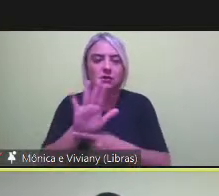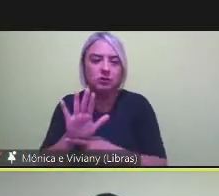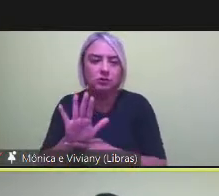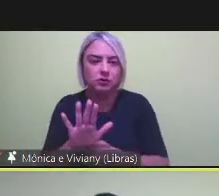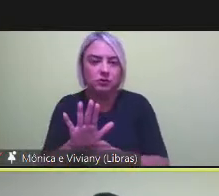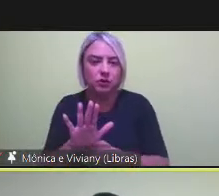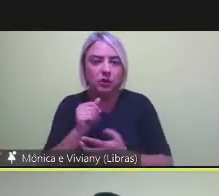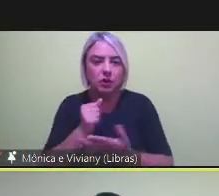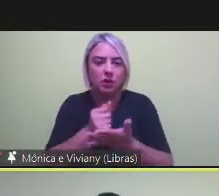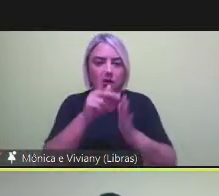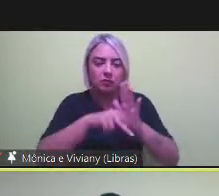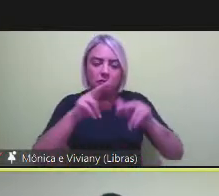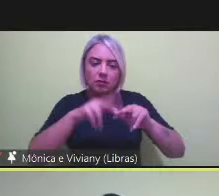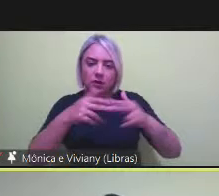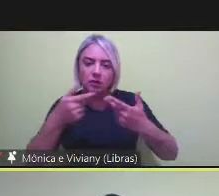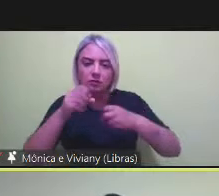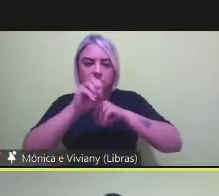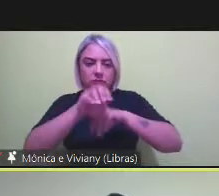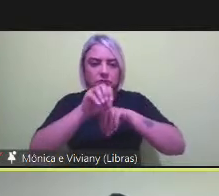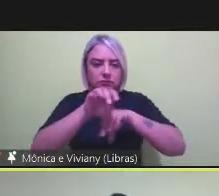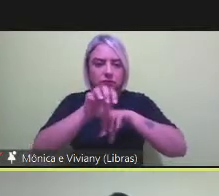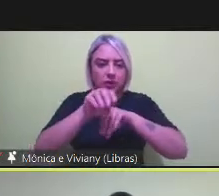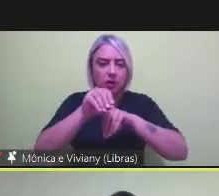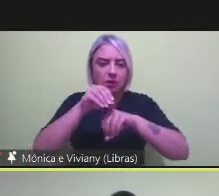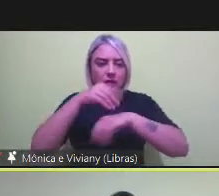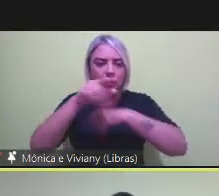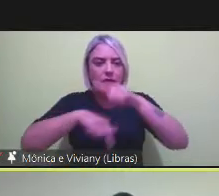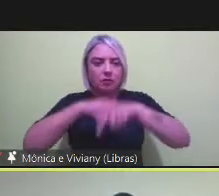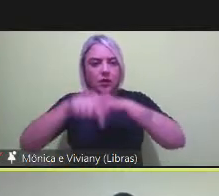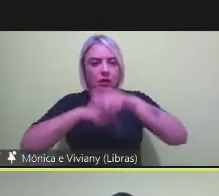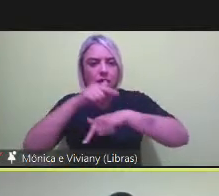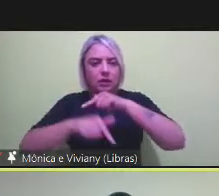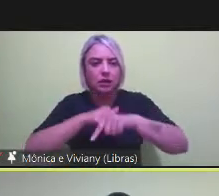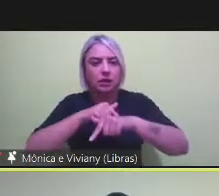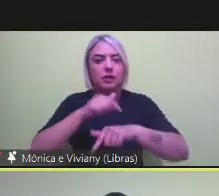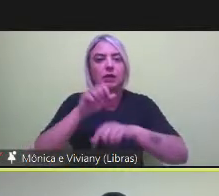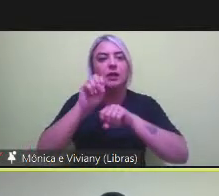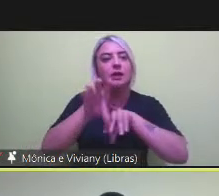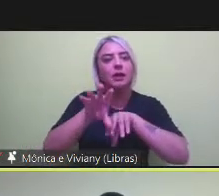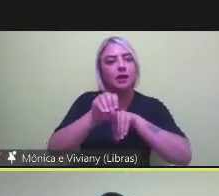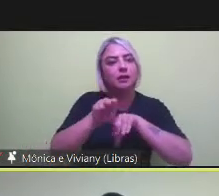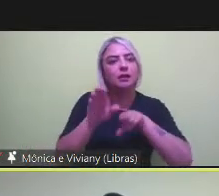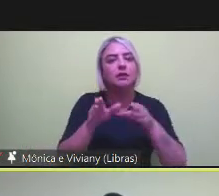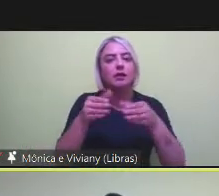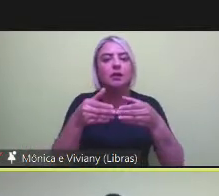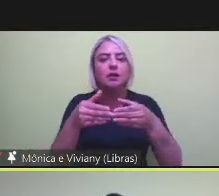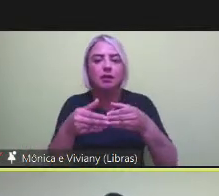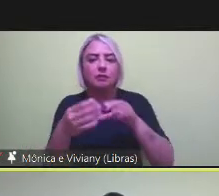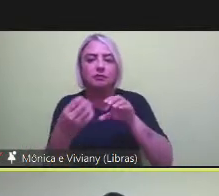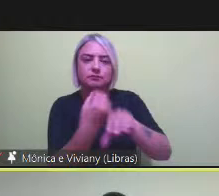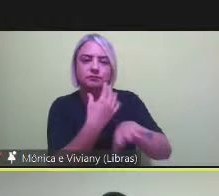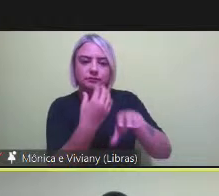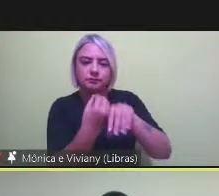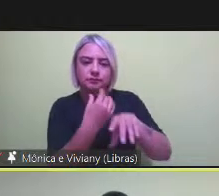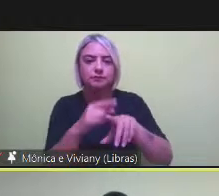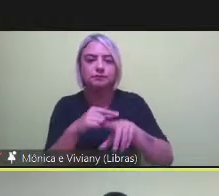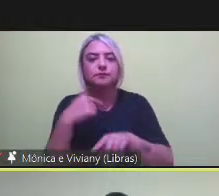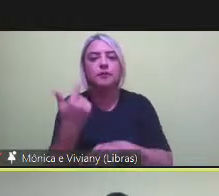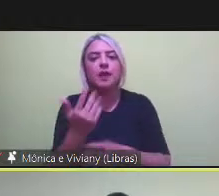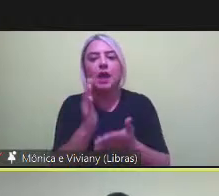we created this plan by providing educational materials that would be used, and education worked